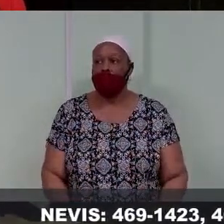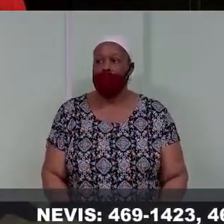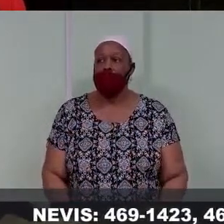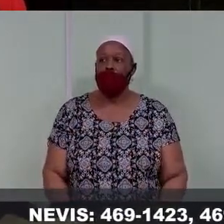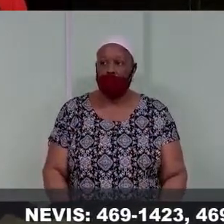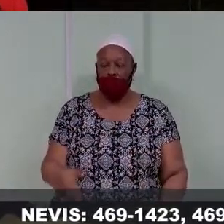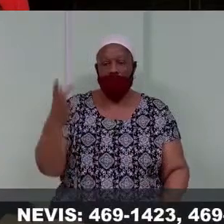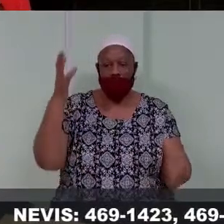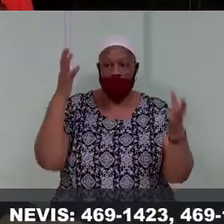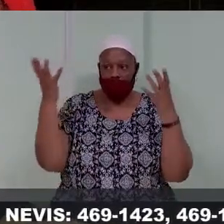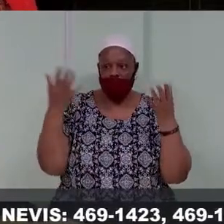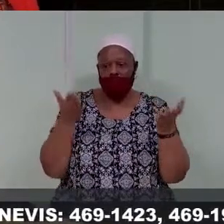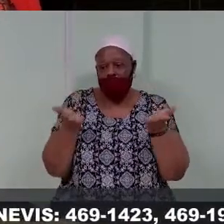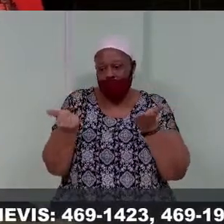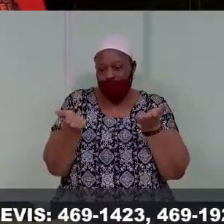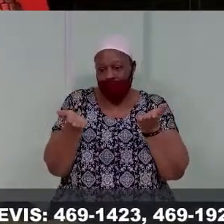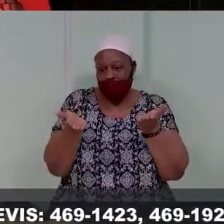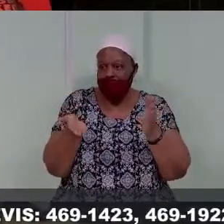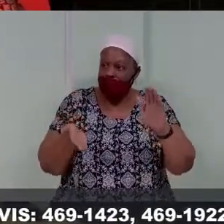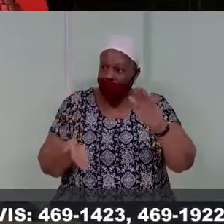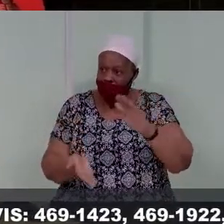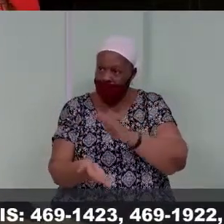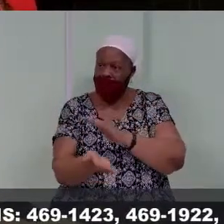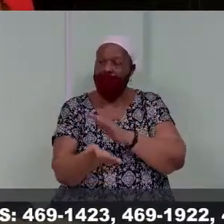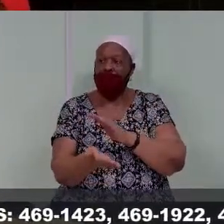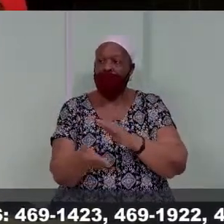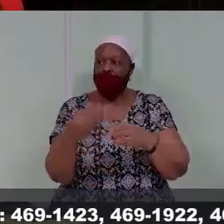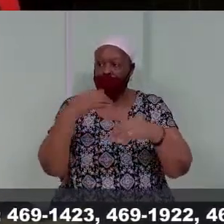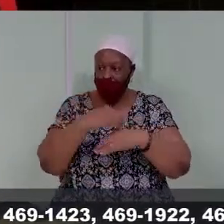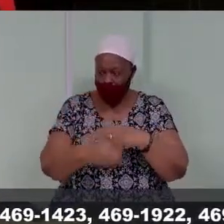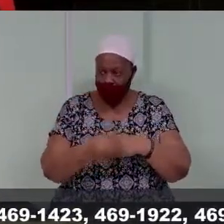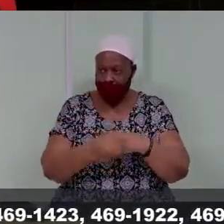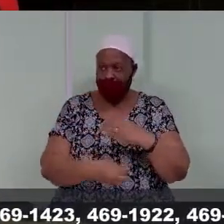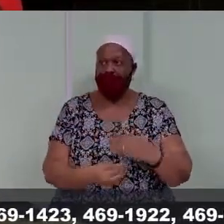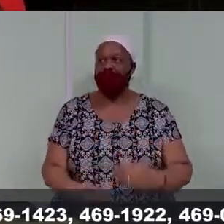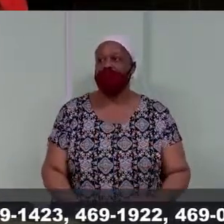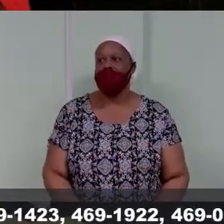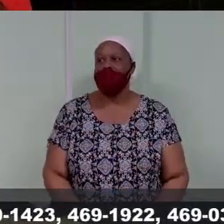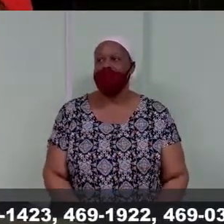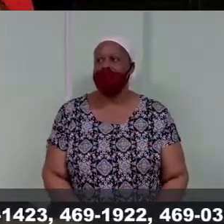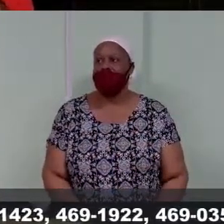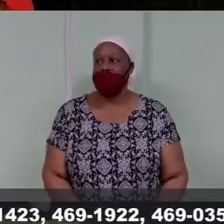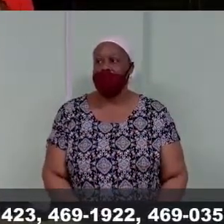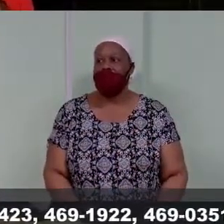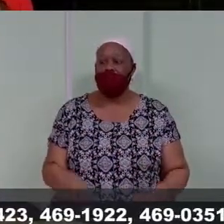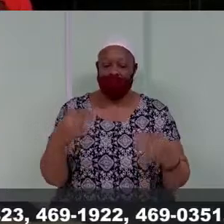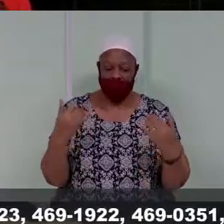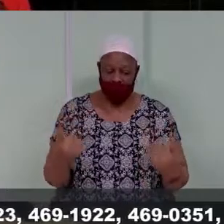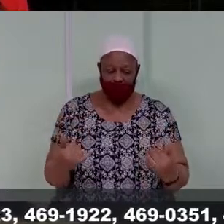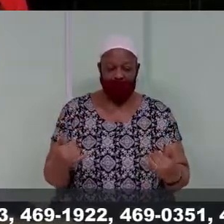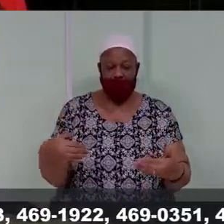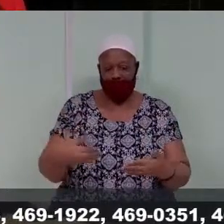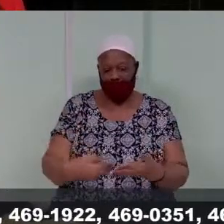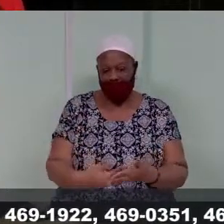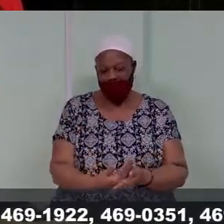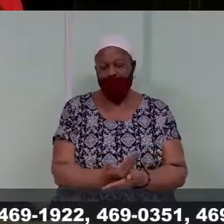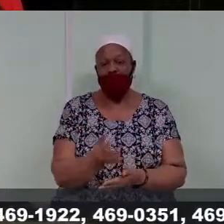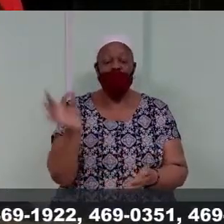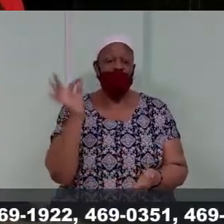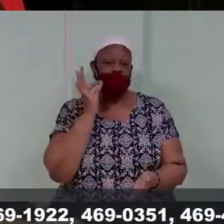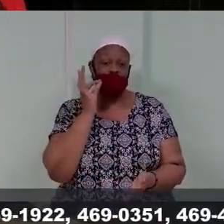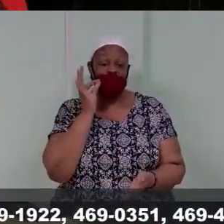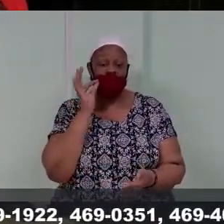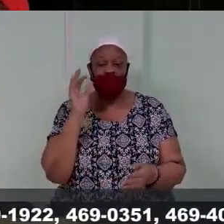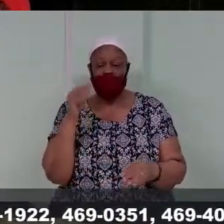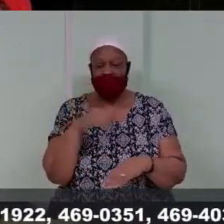chef. And Chef Augustine has been providing all the tasty meals at the Amory Bakery, also at Palms